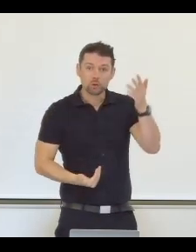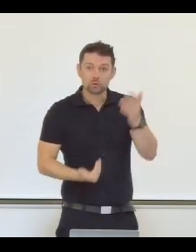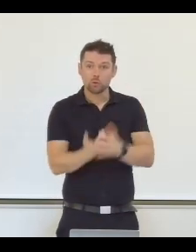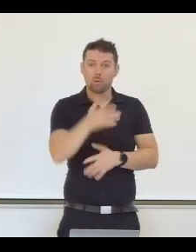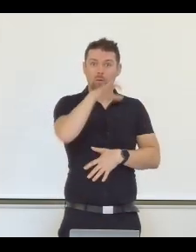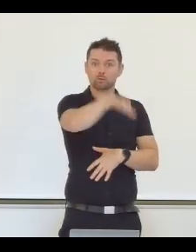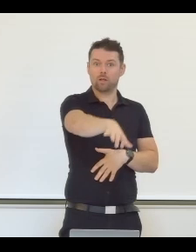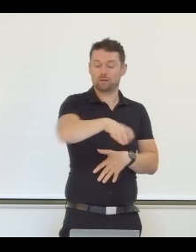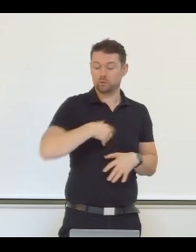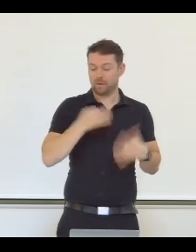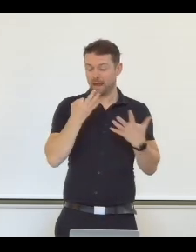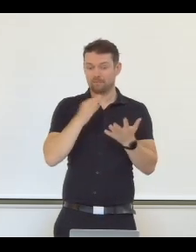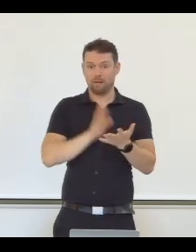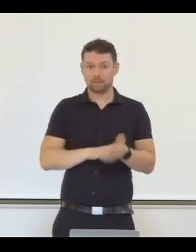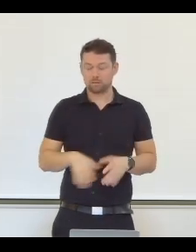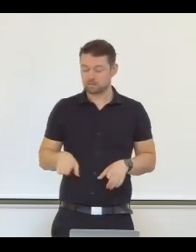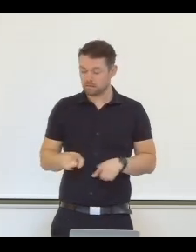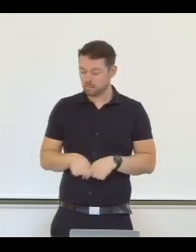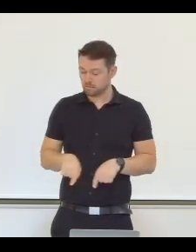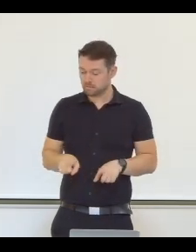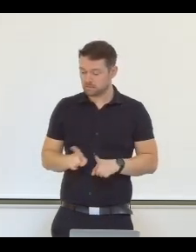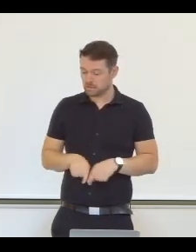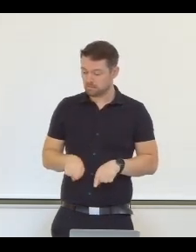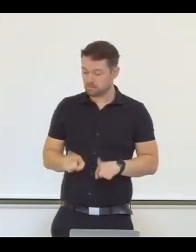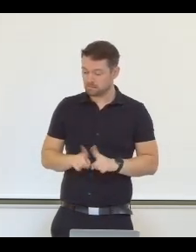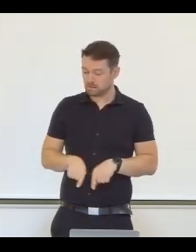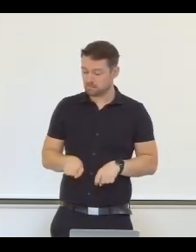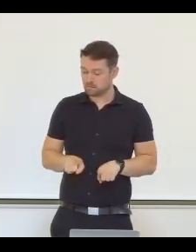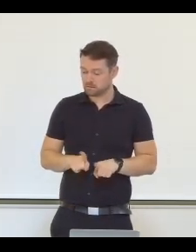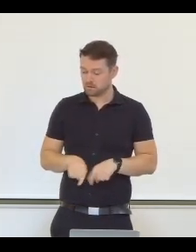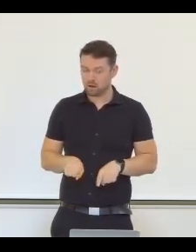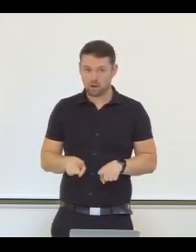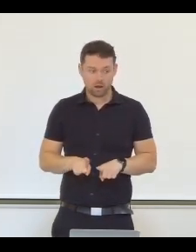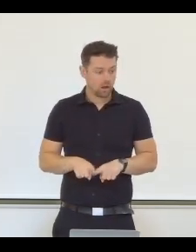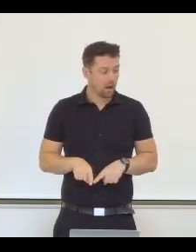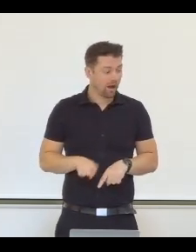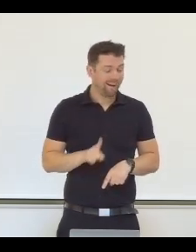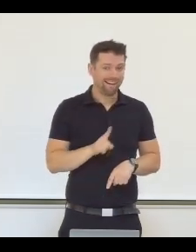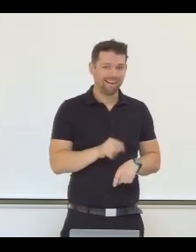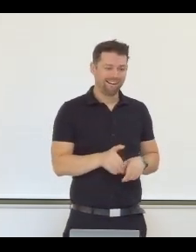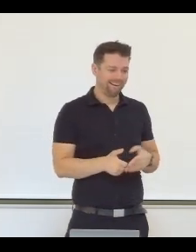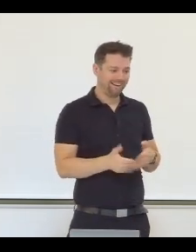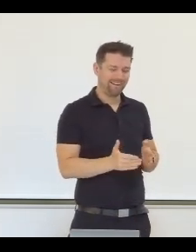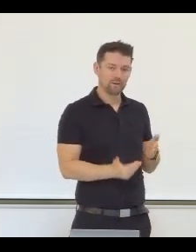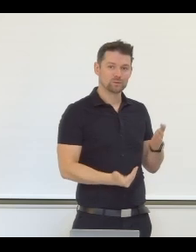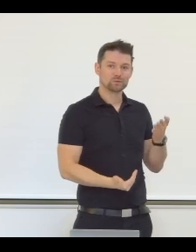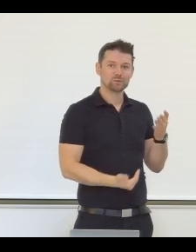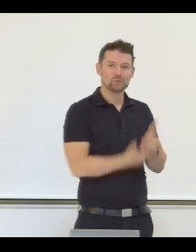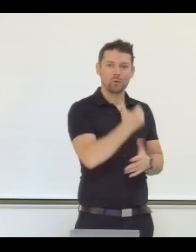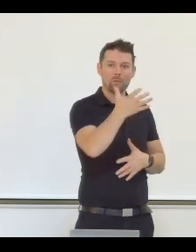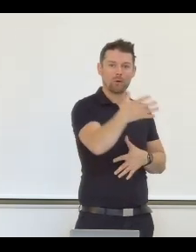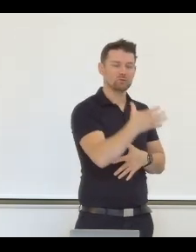the same people, same things, same kind of food, of experiments. A new module, and because in our virtual